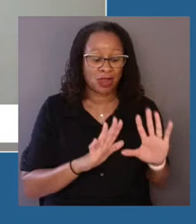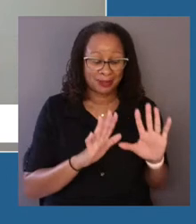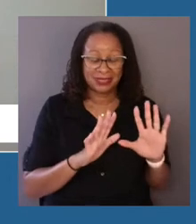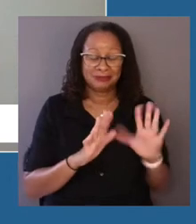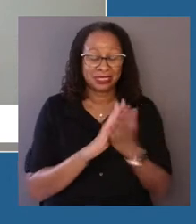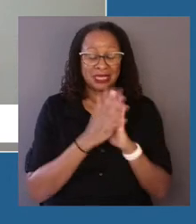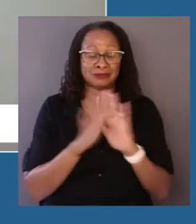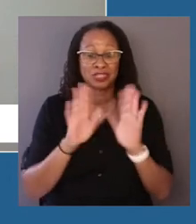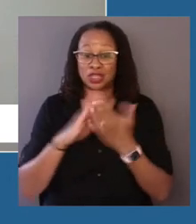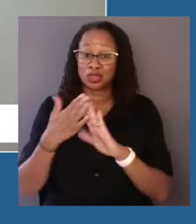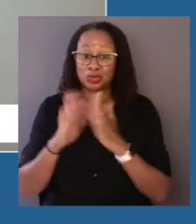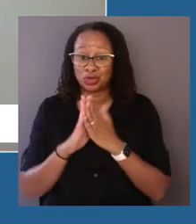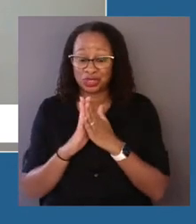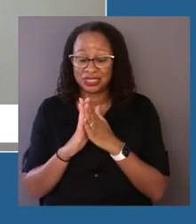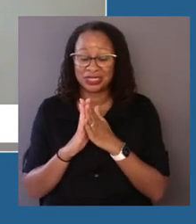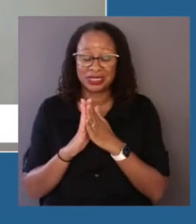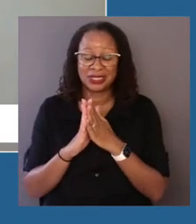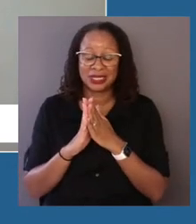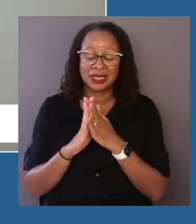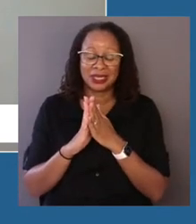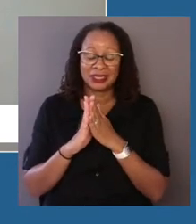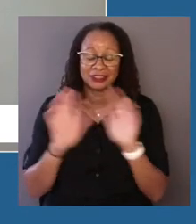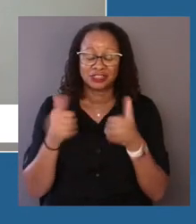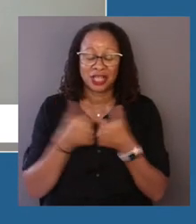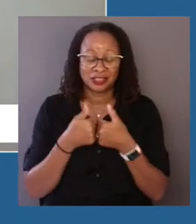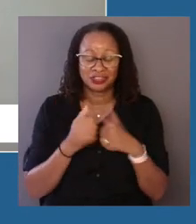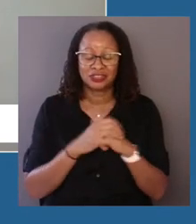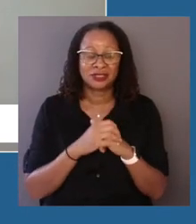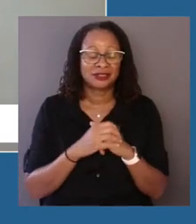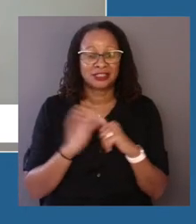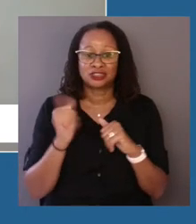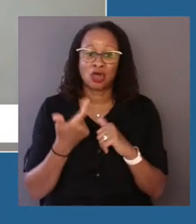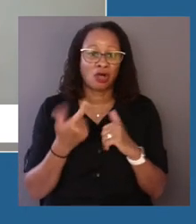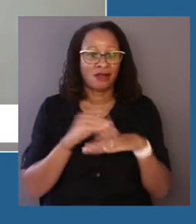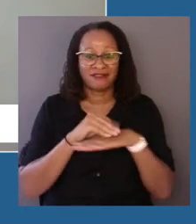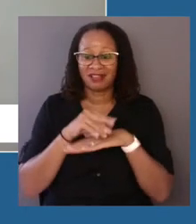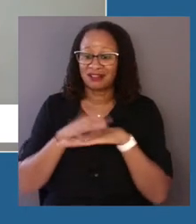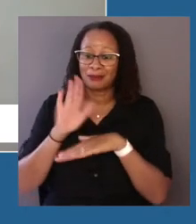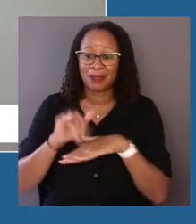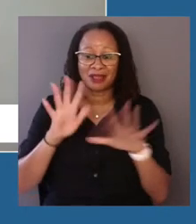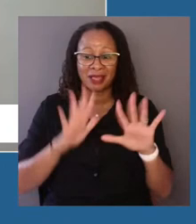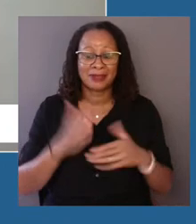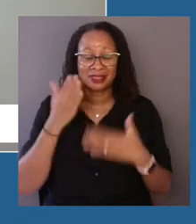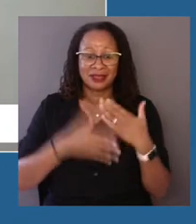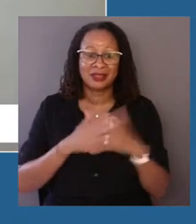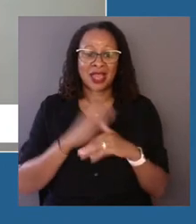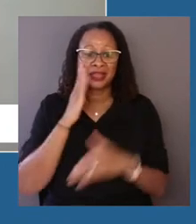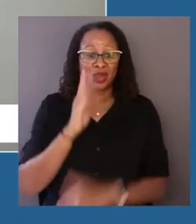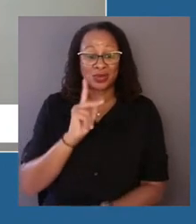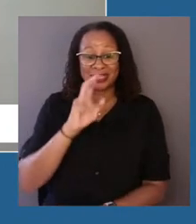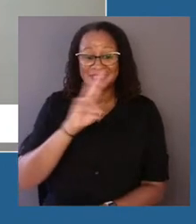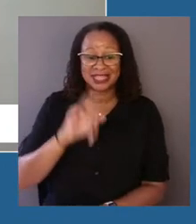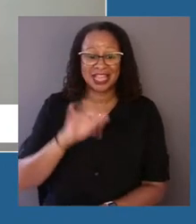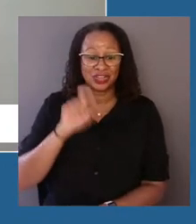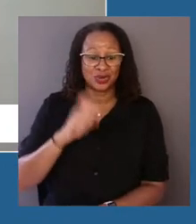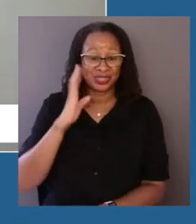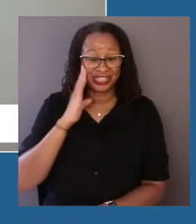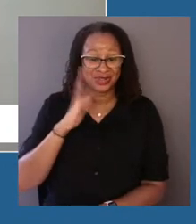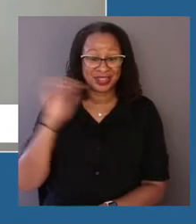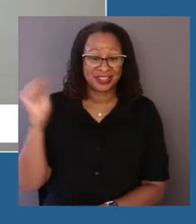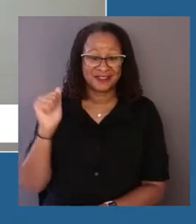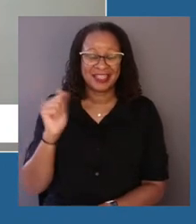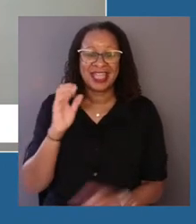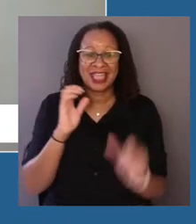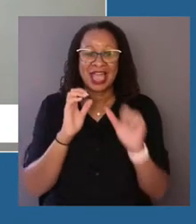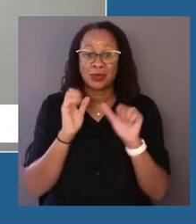our communities face are all climate inflected in the end. Kizzy, I know you've got to go now. I'm going to stay with you, Vijay and